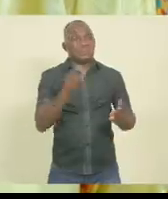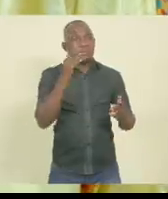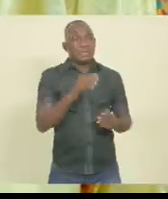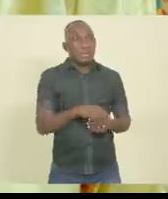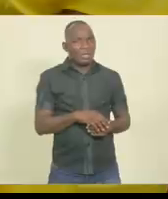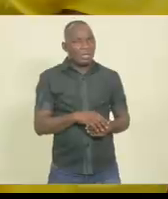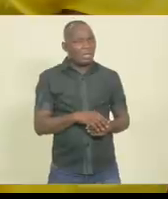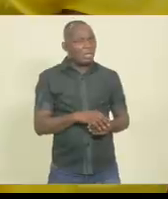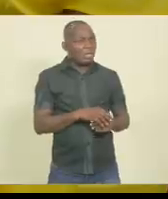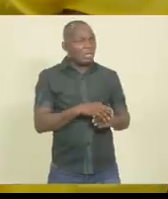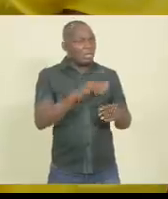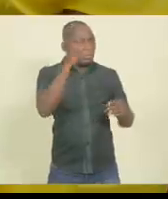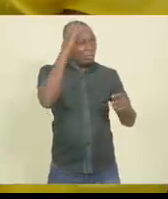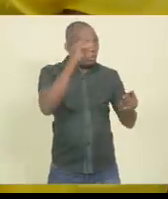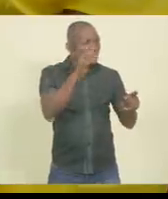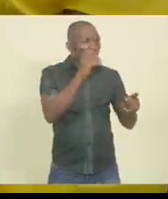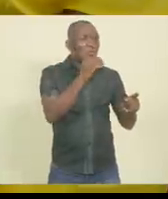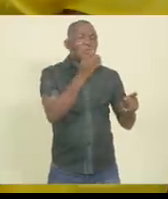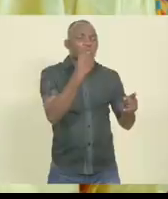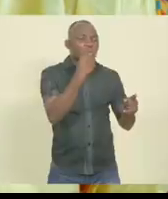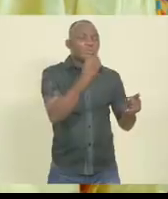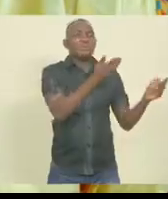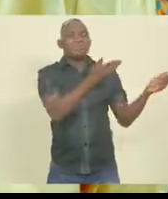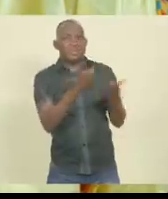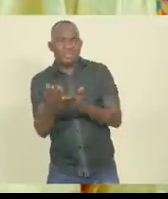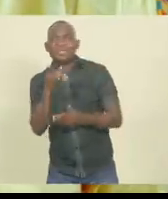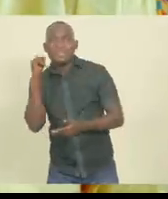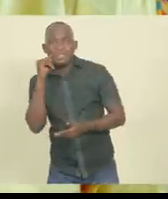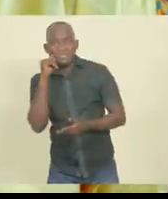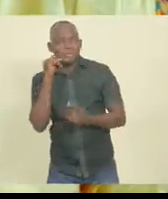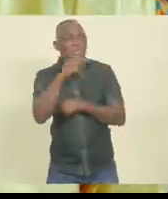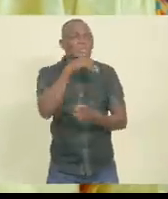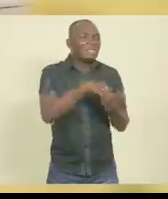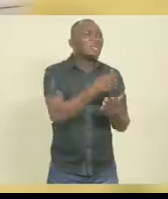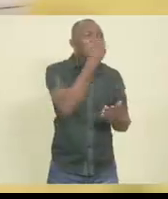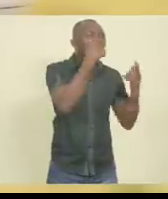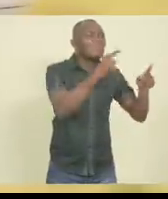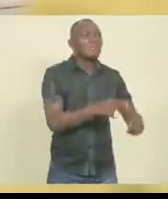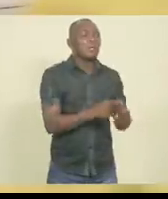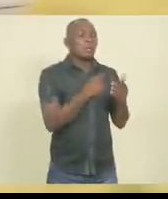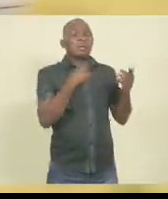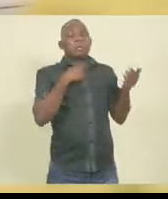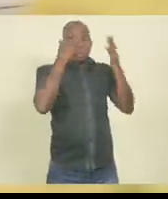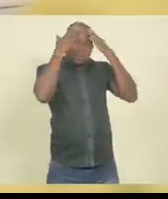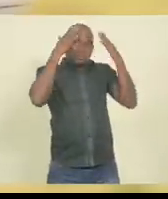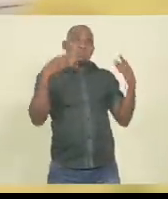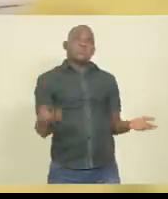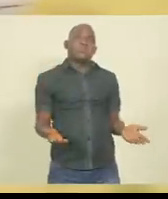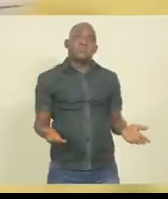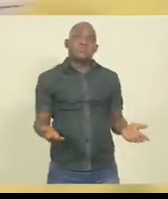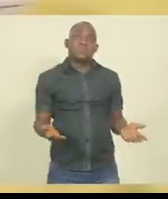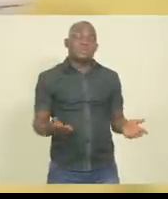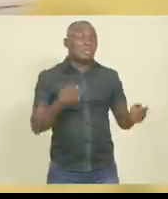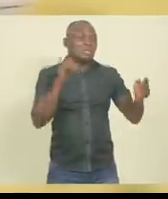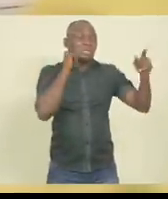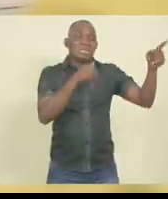You returned the tray yesterday filled with food. What's going on? I don't know, Ma. He